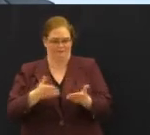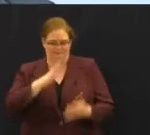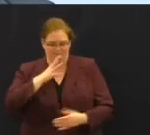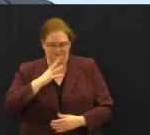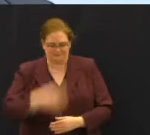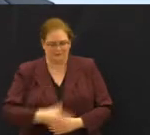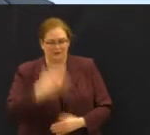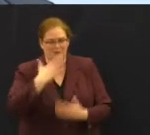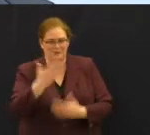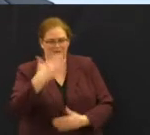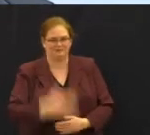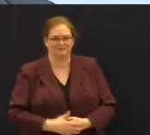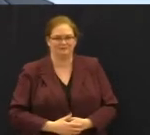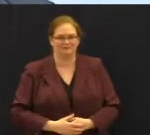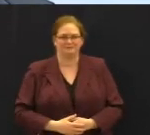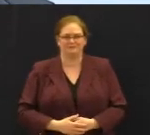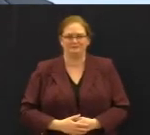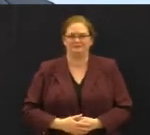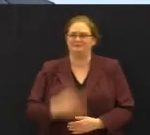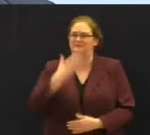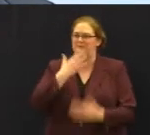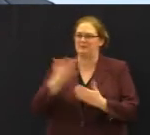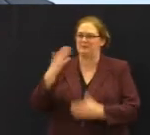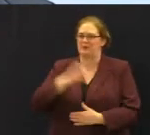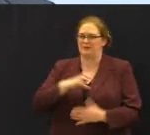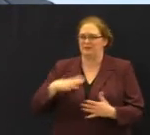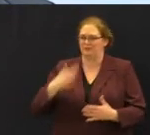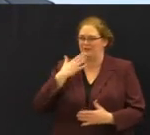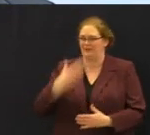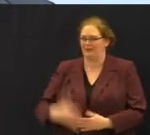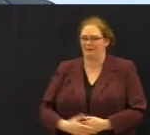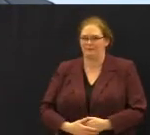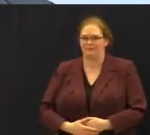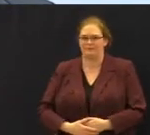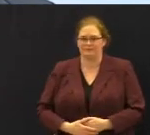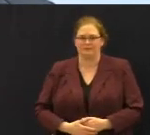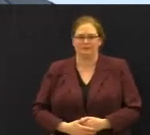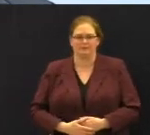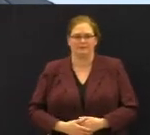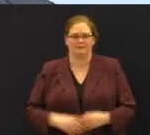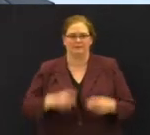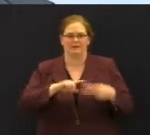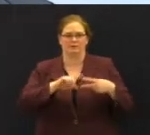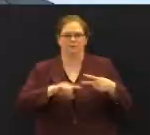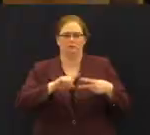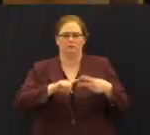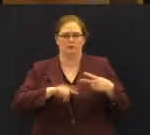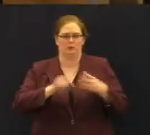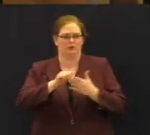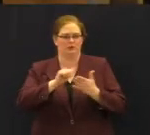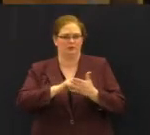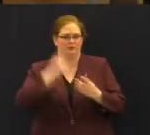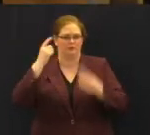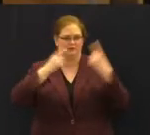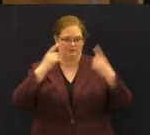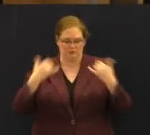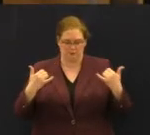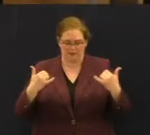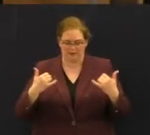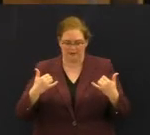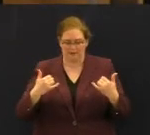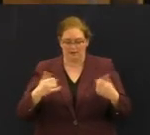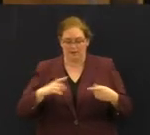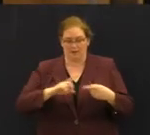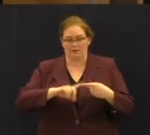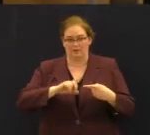Good morning and welcome. Good morning, Commissioners. Thank you. So yeah, we have 2 items on the agenda for consideration today. The first